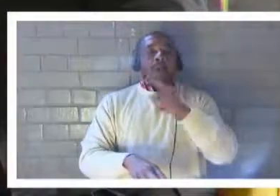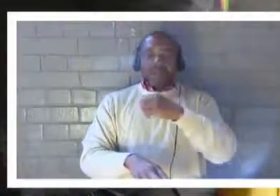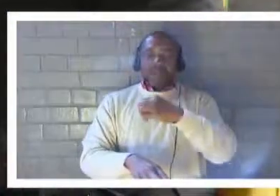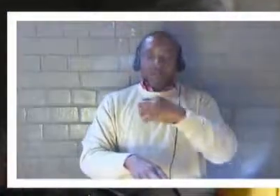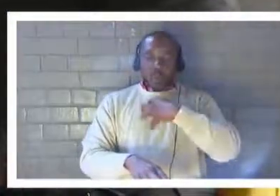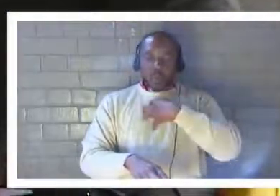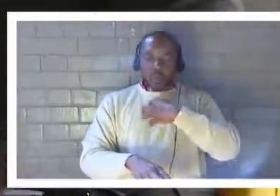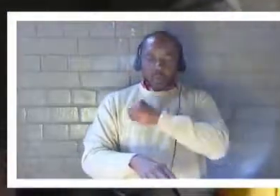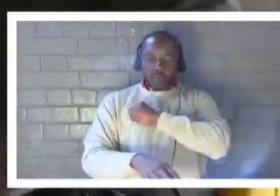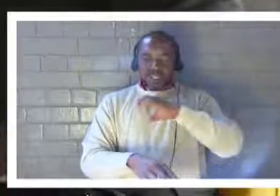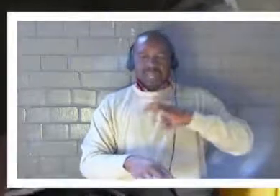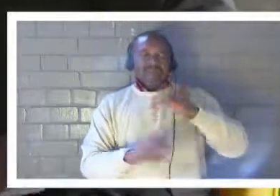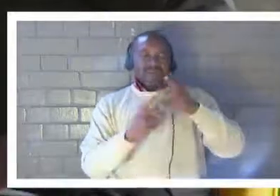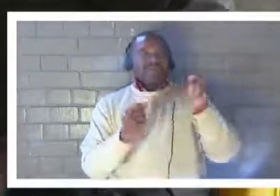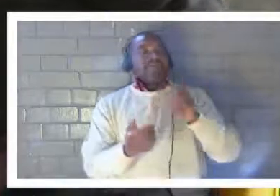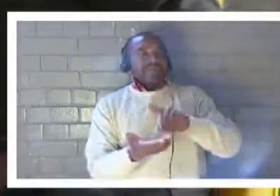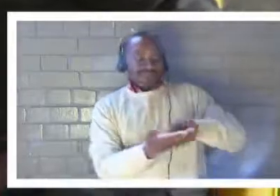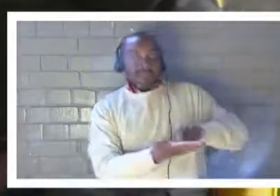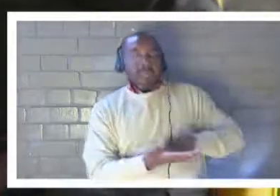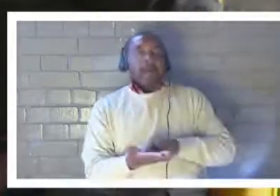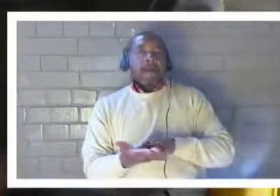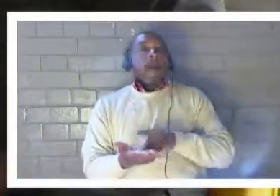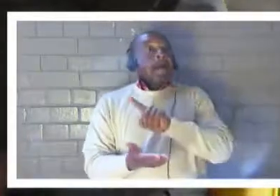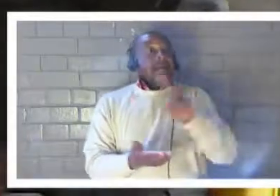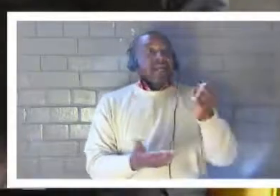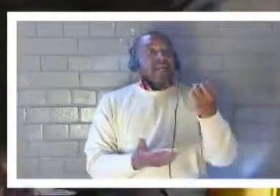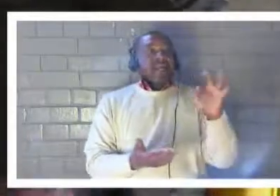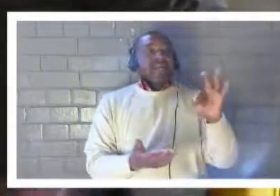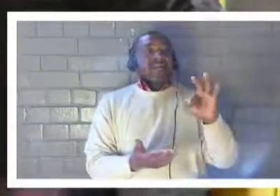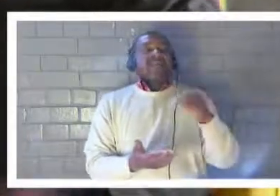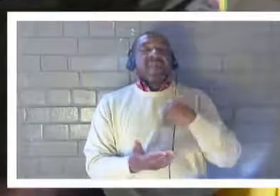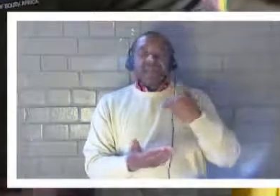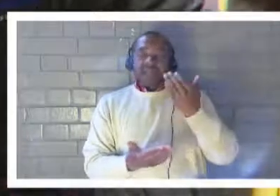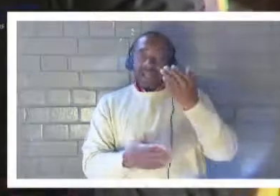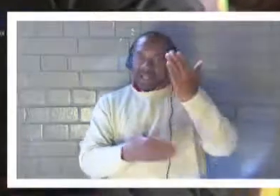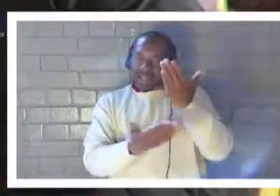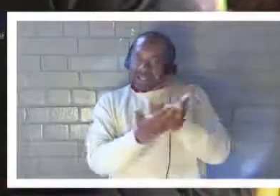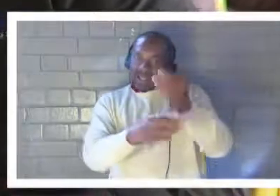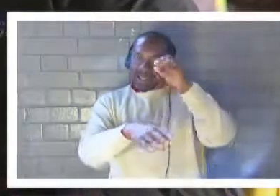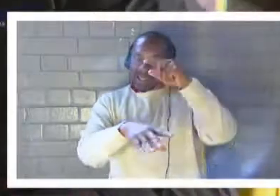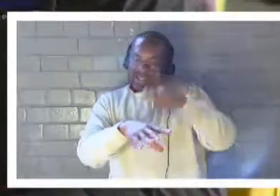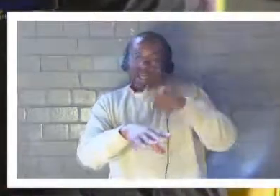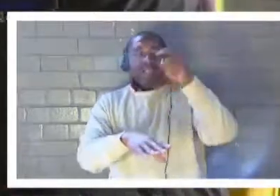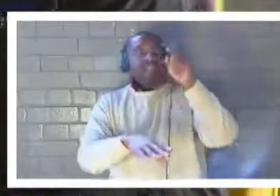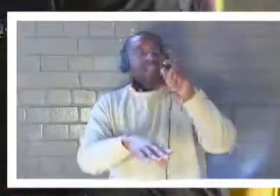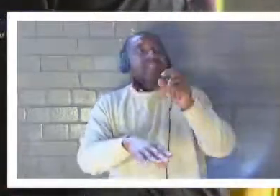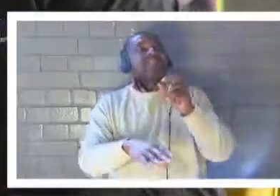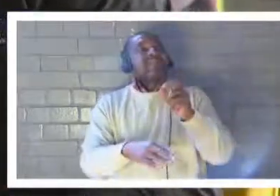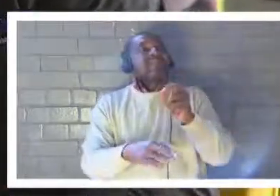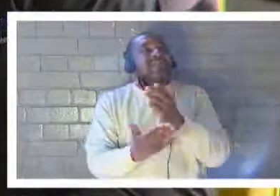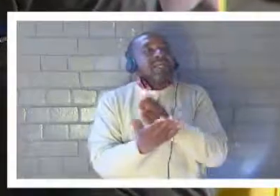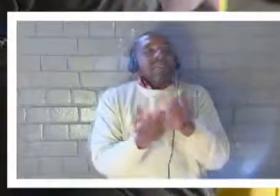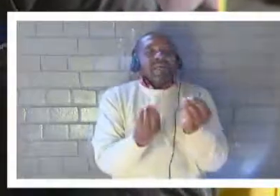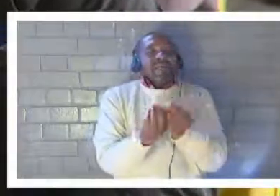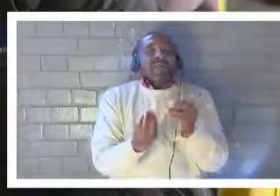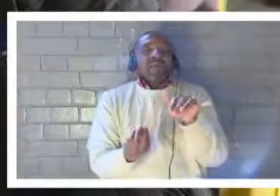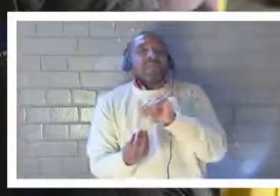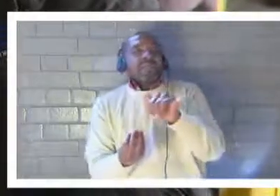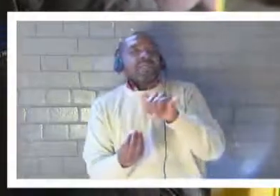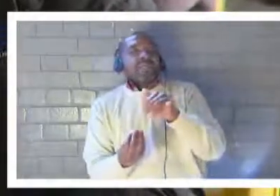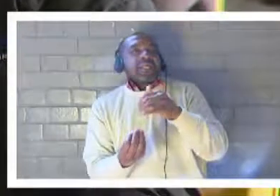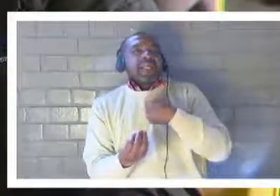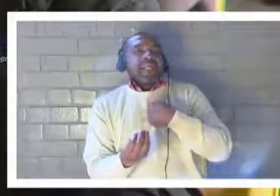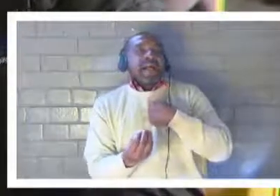that I've touched, it will be the issue of making or to emphasize on